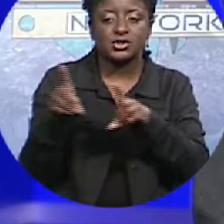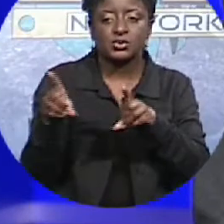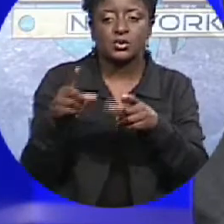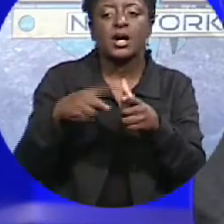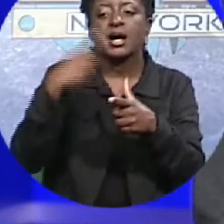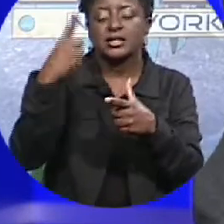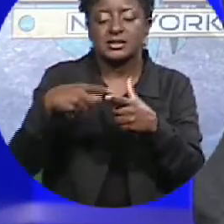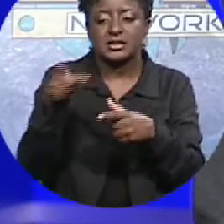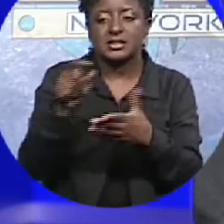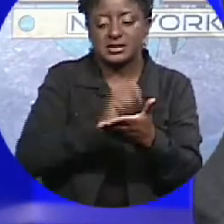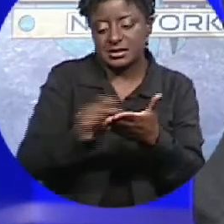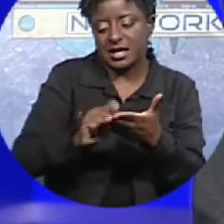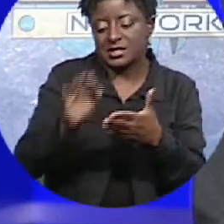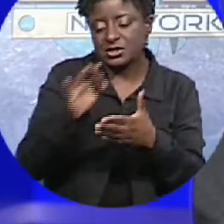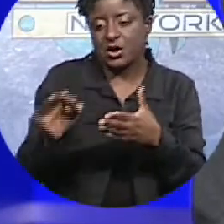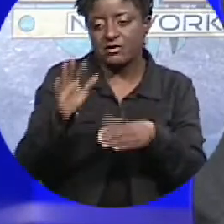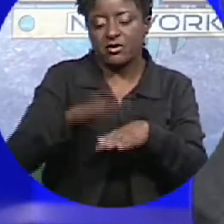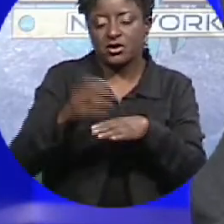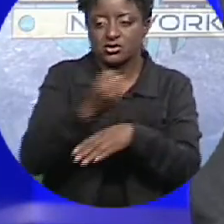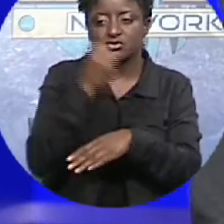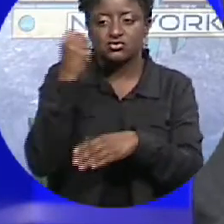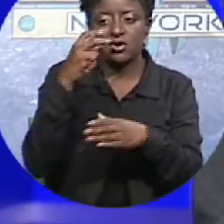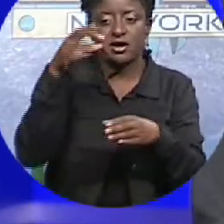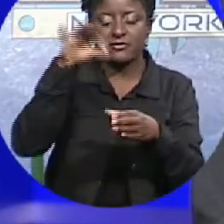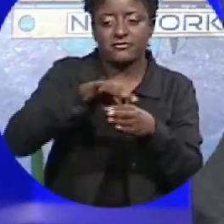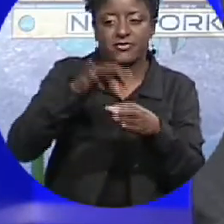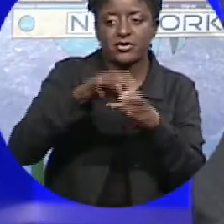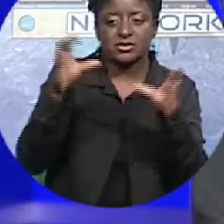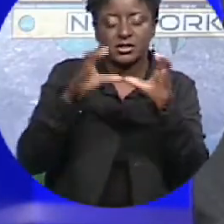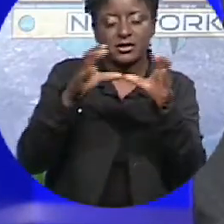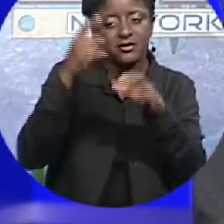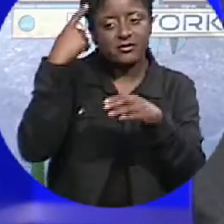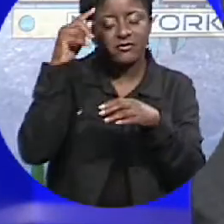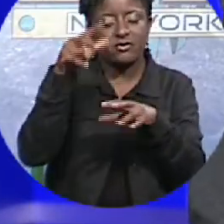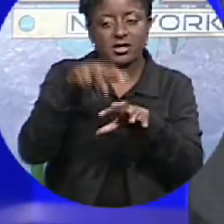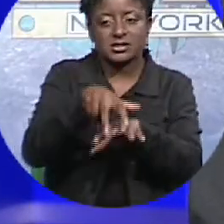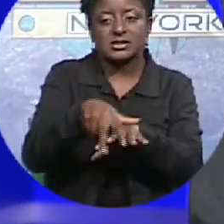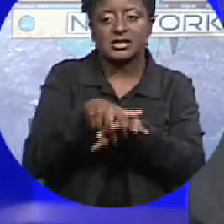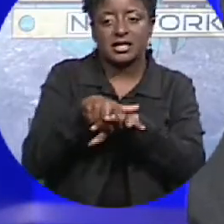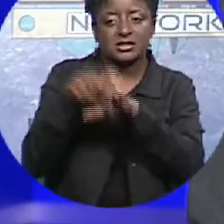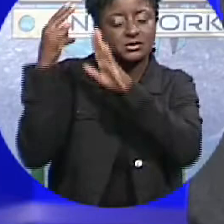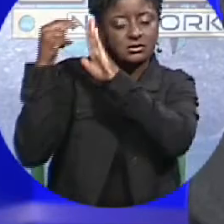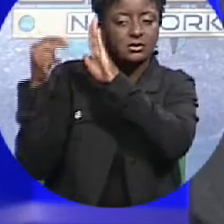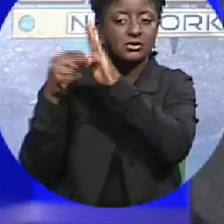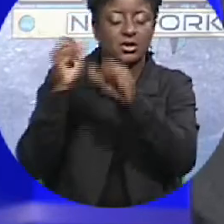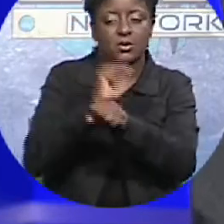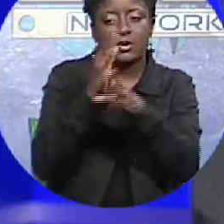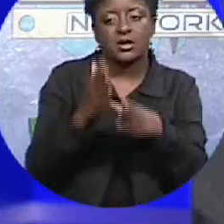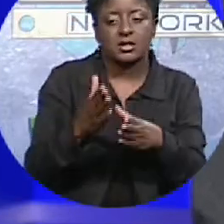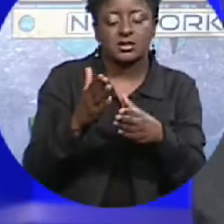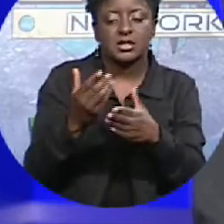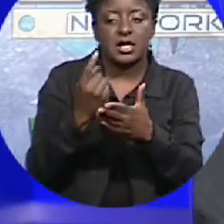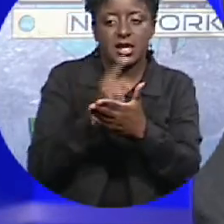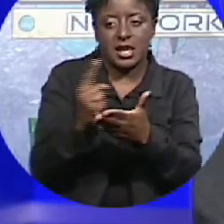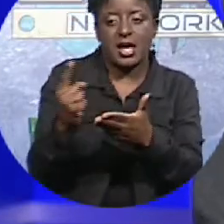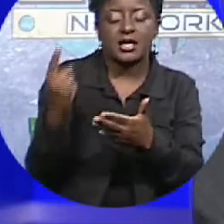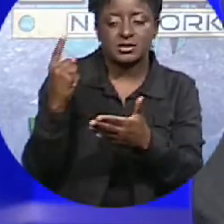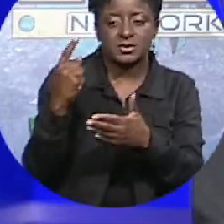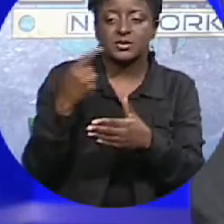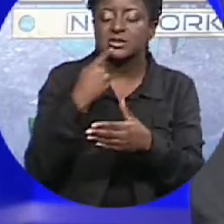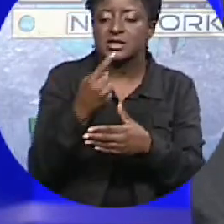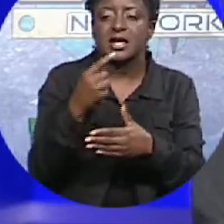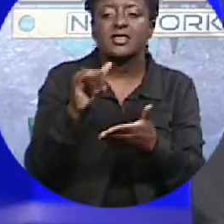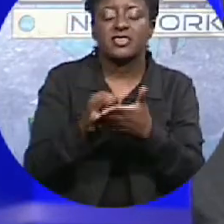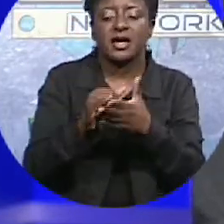strike vote certificate for Sandals employees. Last week, it was reported that more than 90% of employees voted in favor of a strike